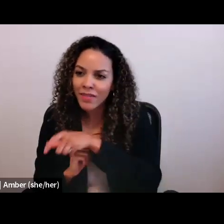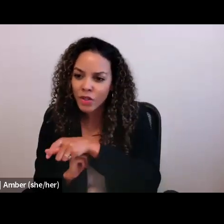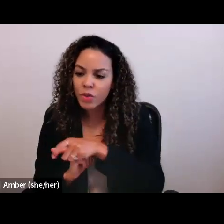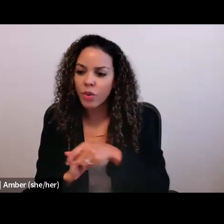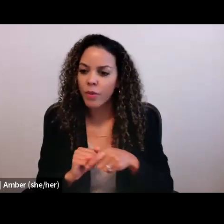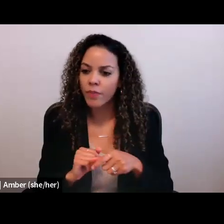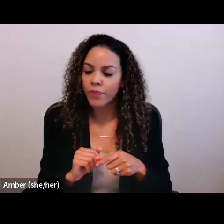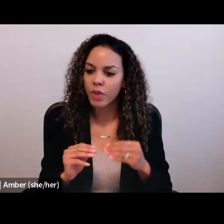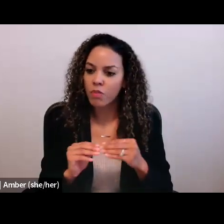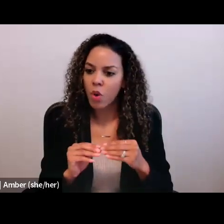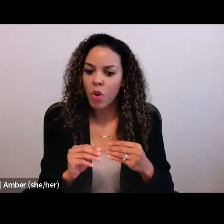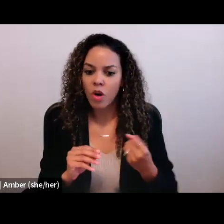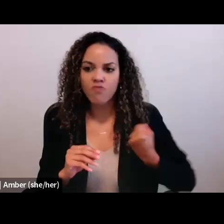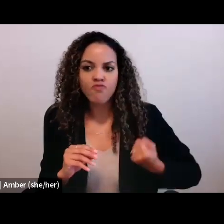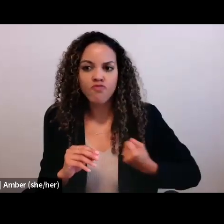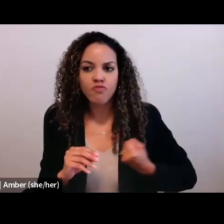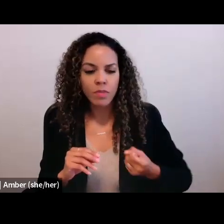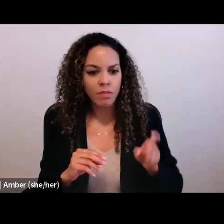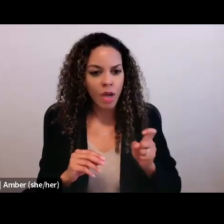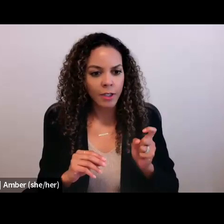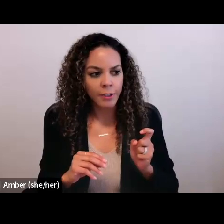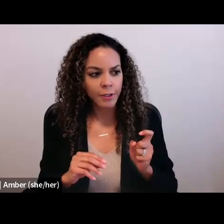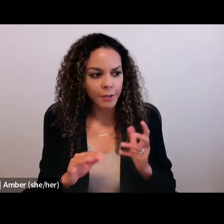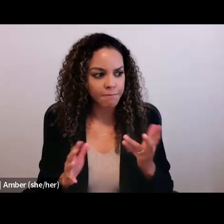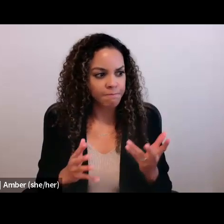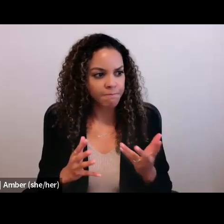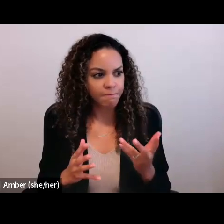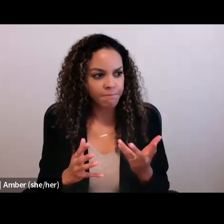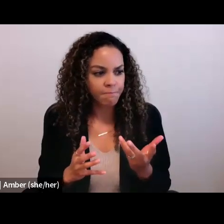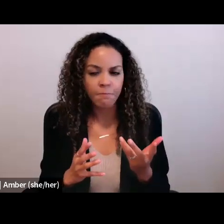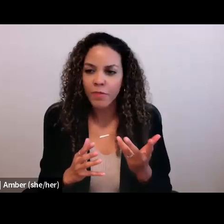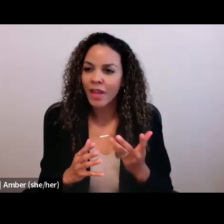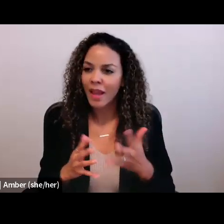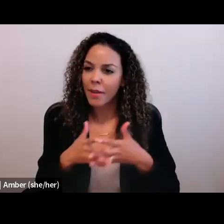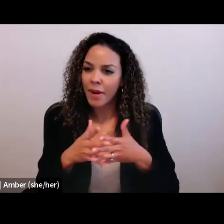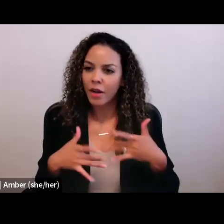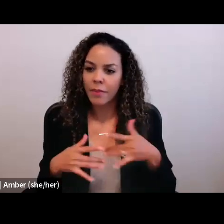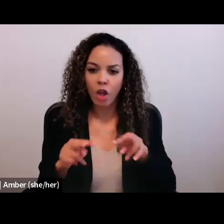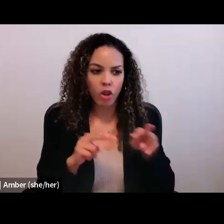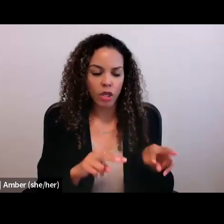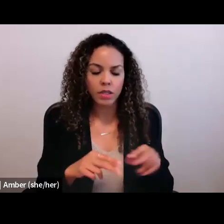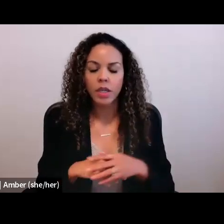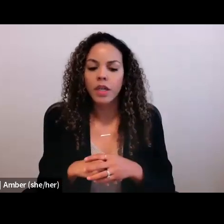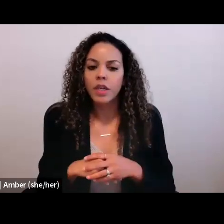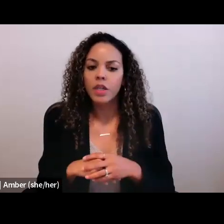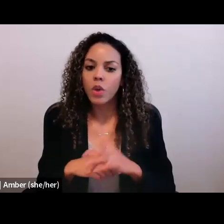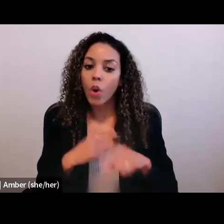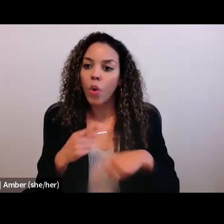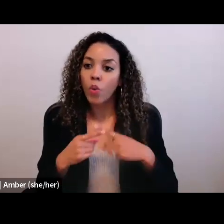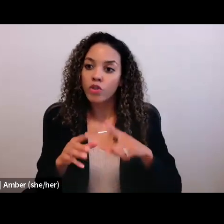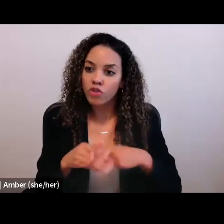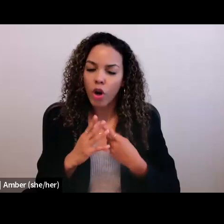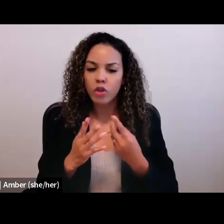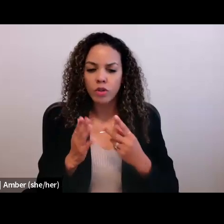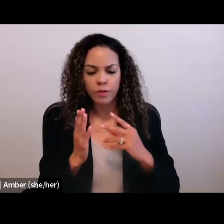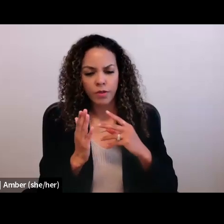your bootstraps that Maine America always looks at. But you can't do that if you're barefoot. And so when you begin to look at all these things,